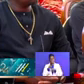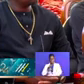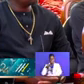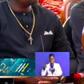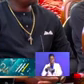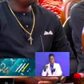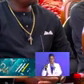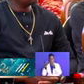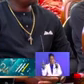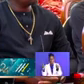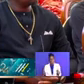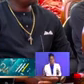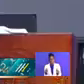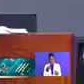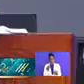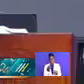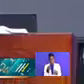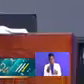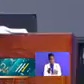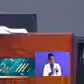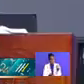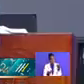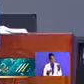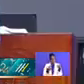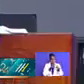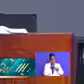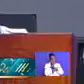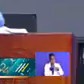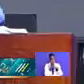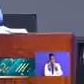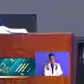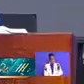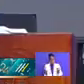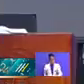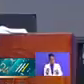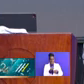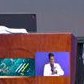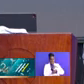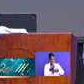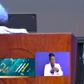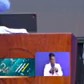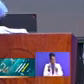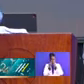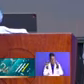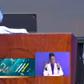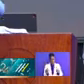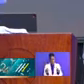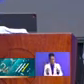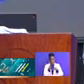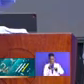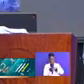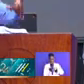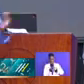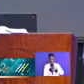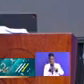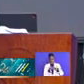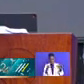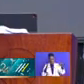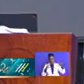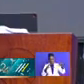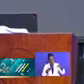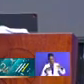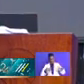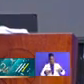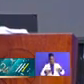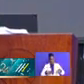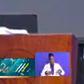with a national Alor so what is that what is a national Alor a national alar is when a particular group